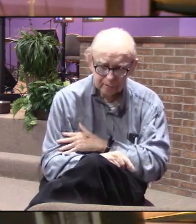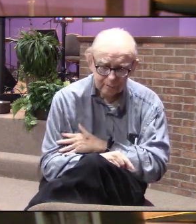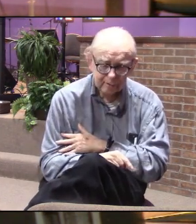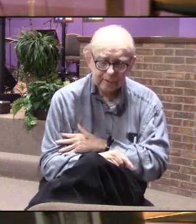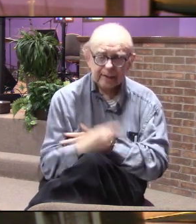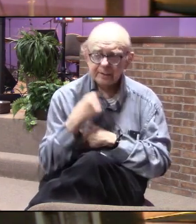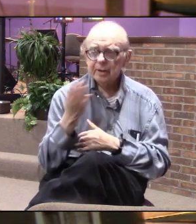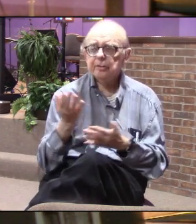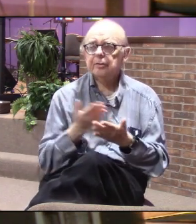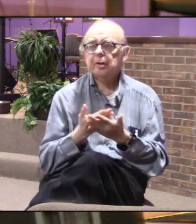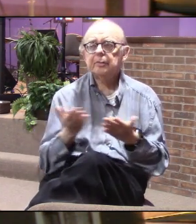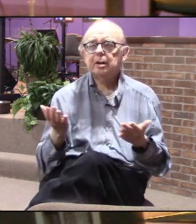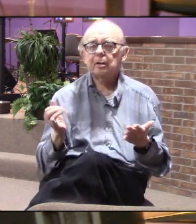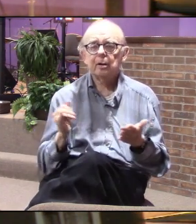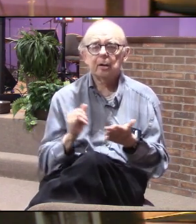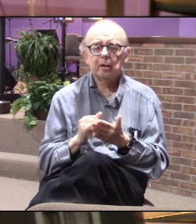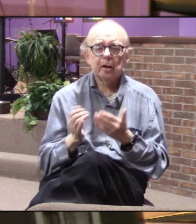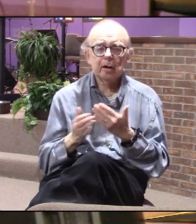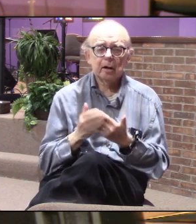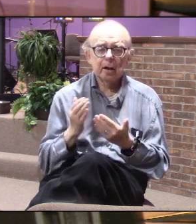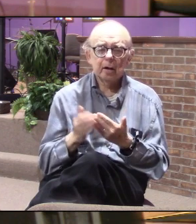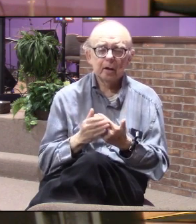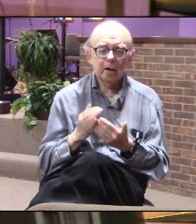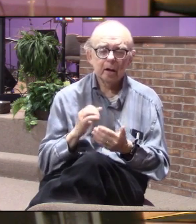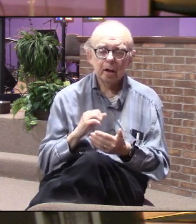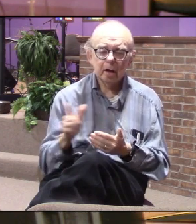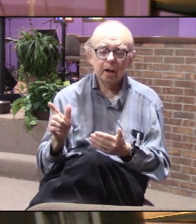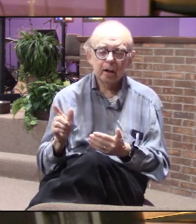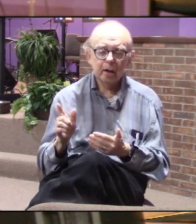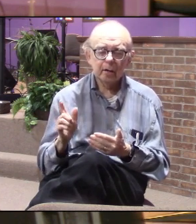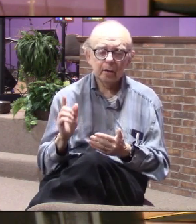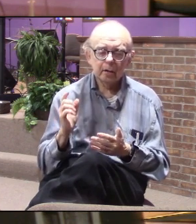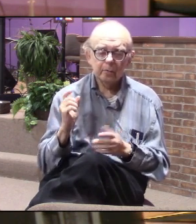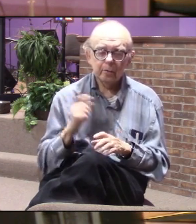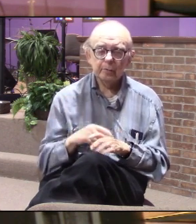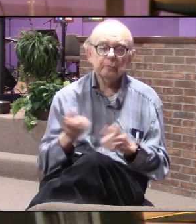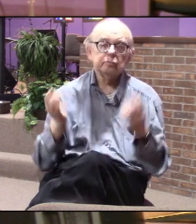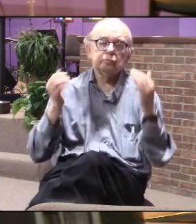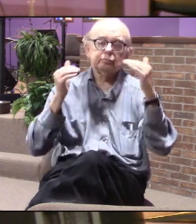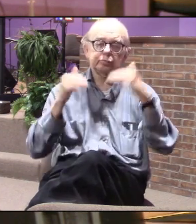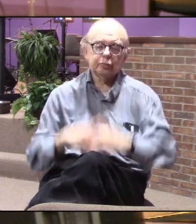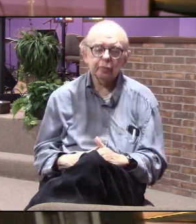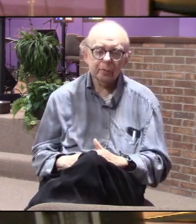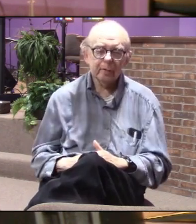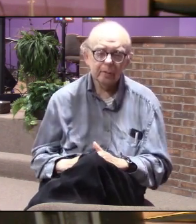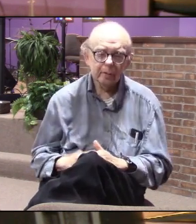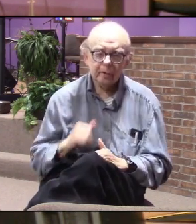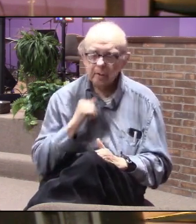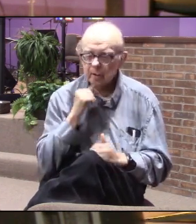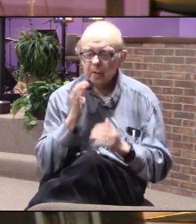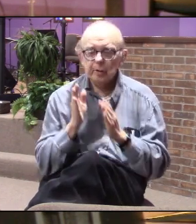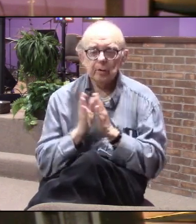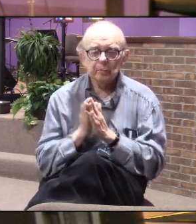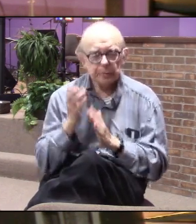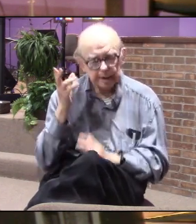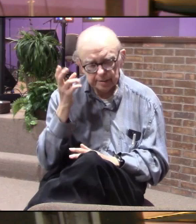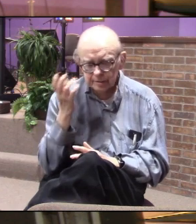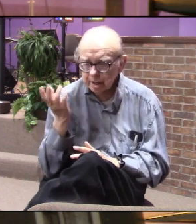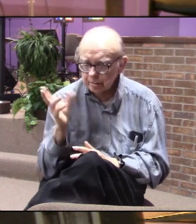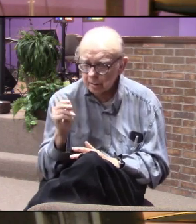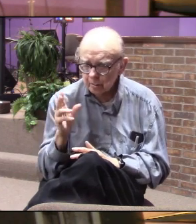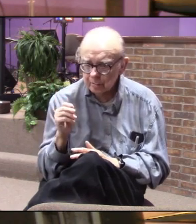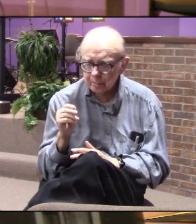may I say this? Almost every one of us, when we hit rock bottom, we don't pray to Satan.